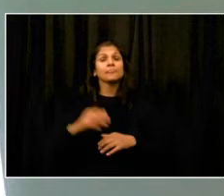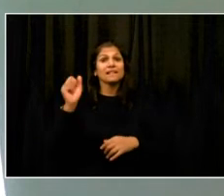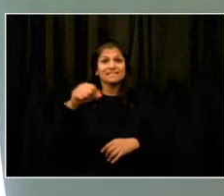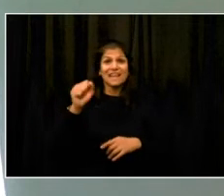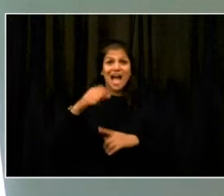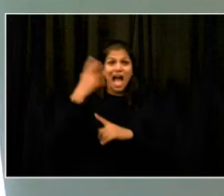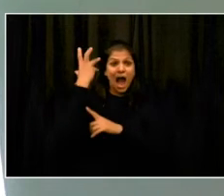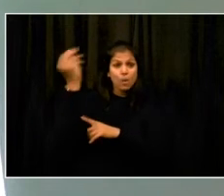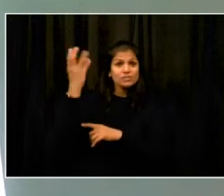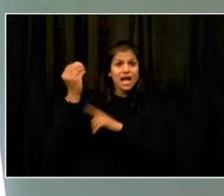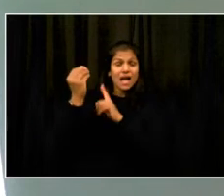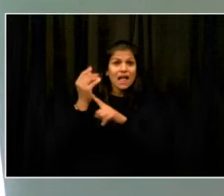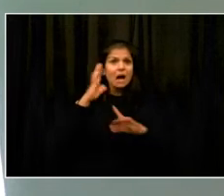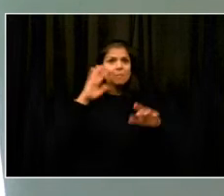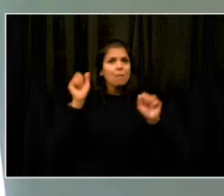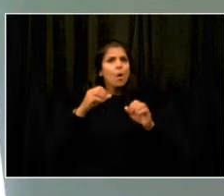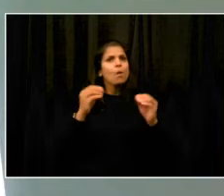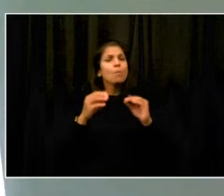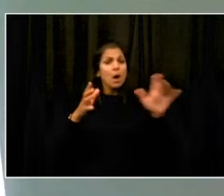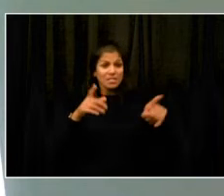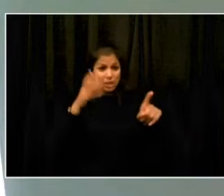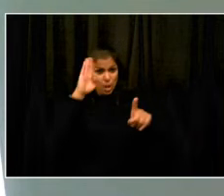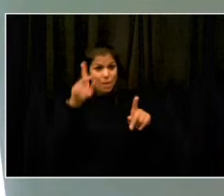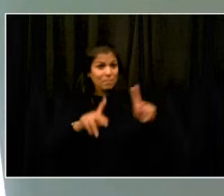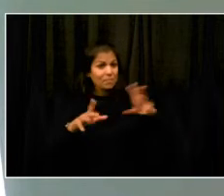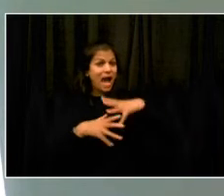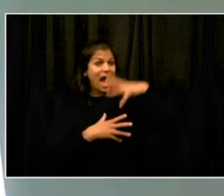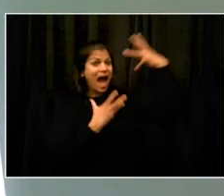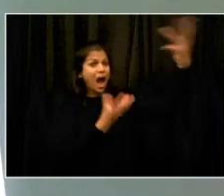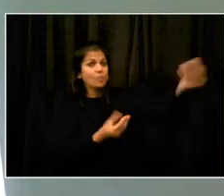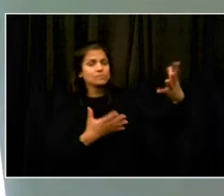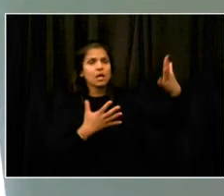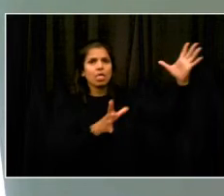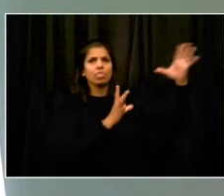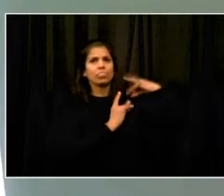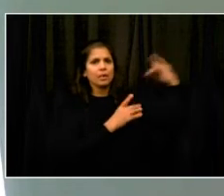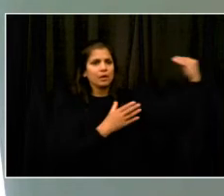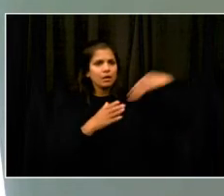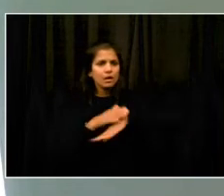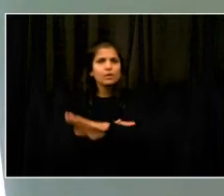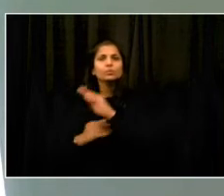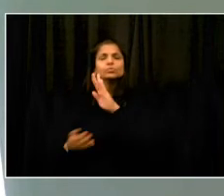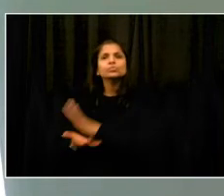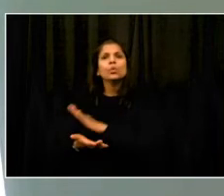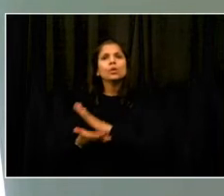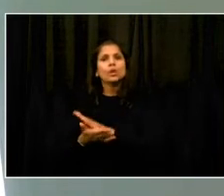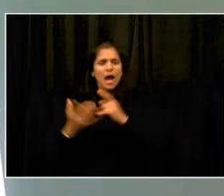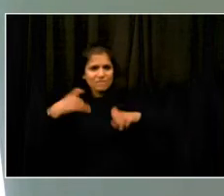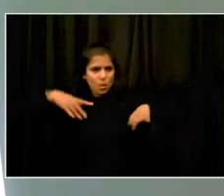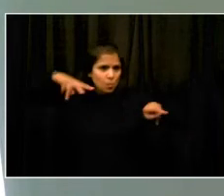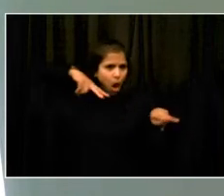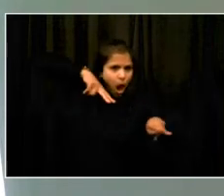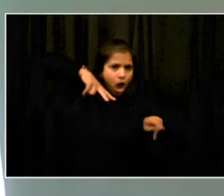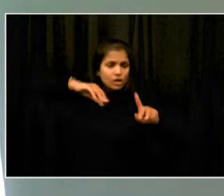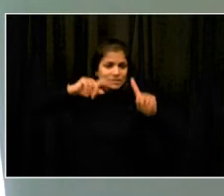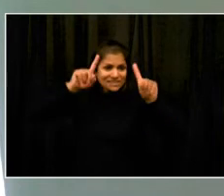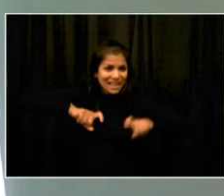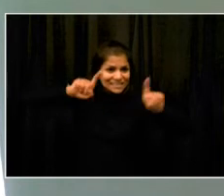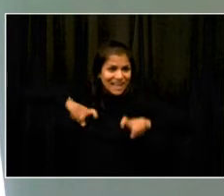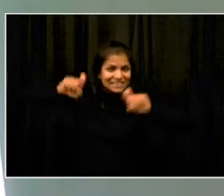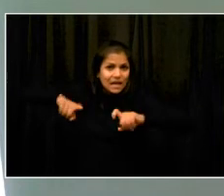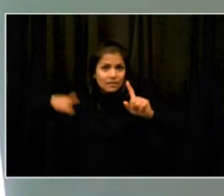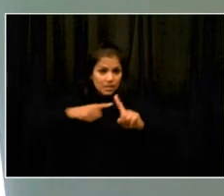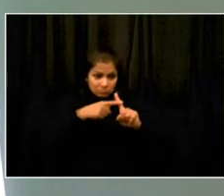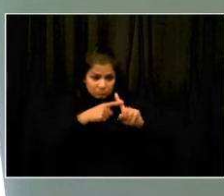that if there is a transmission occurs, it's very limited to somebody who had very close contact or a lapse in mask wearing or something. Normal